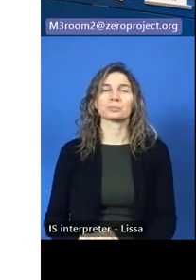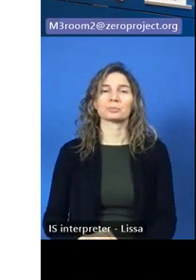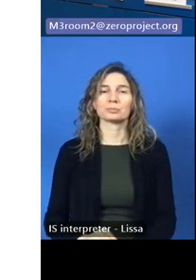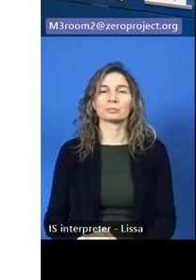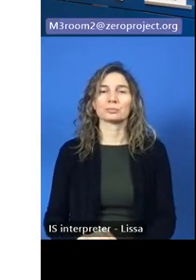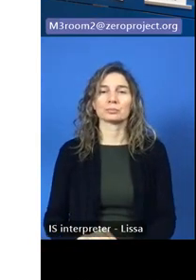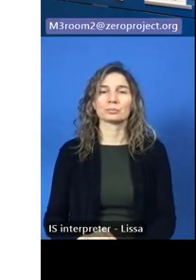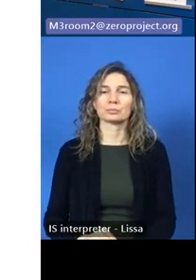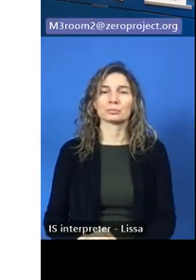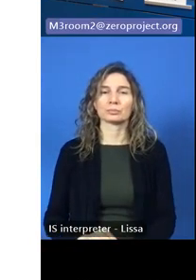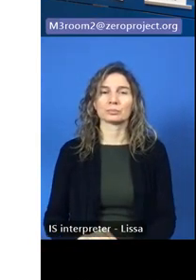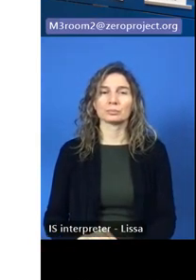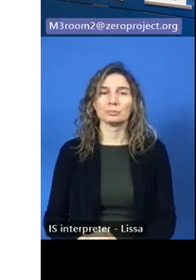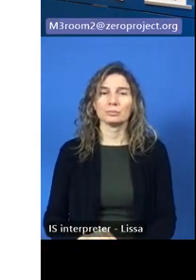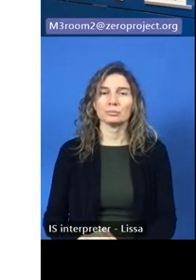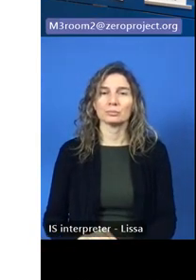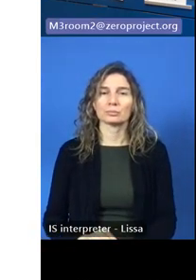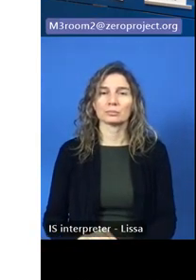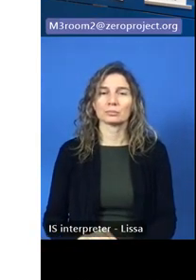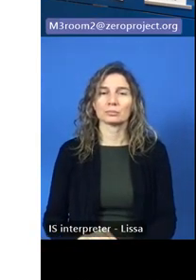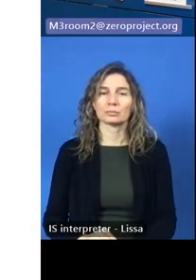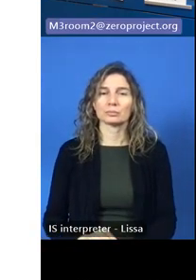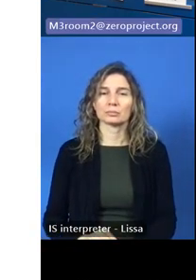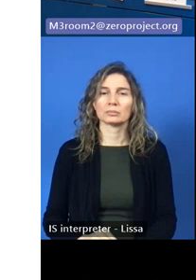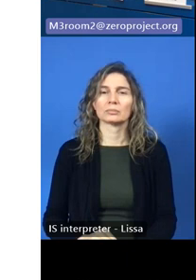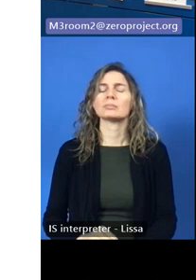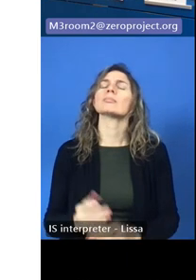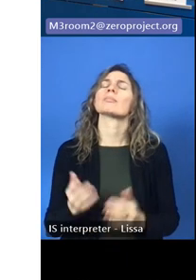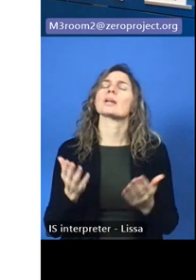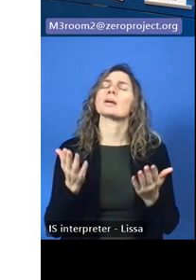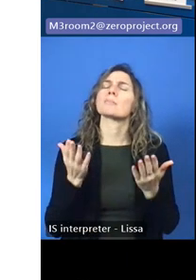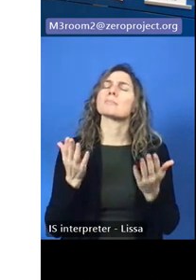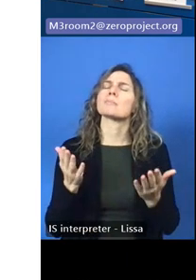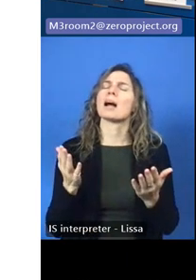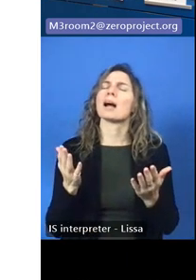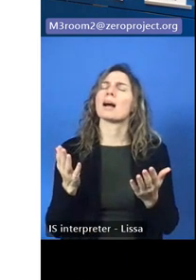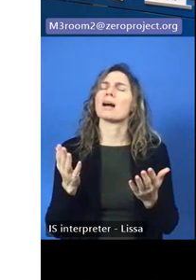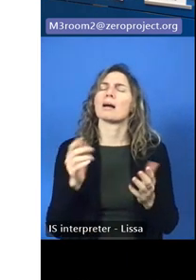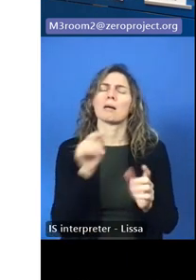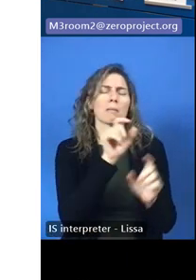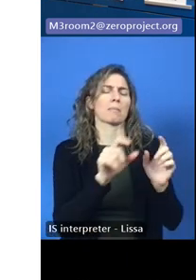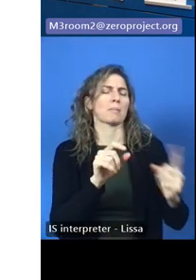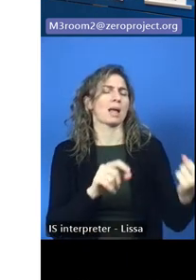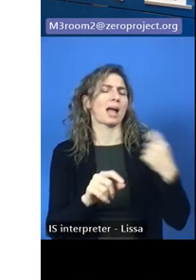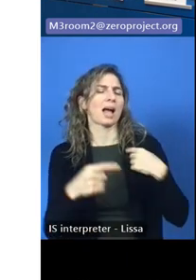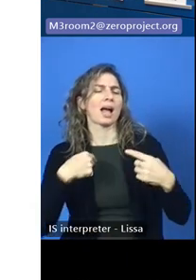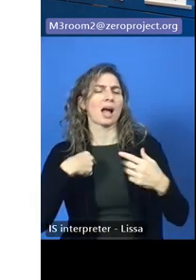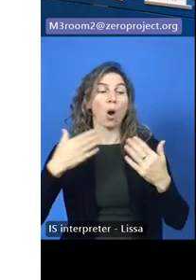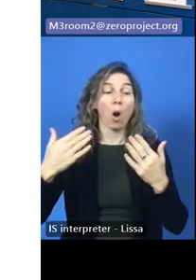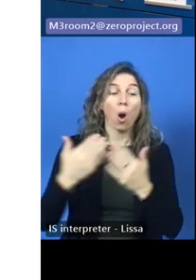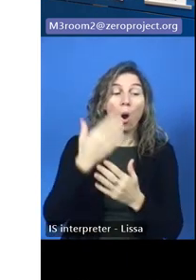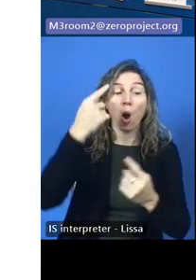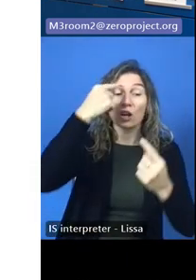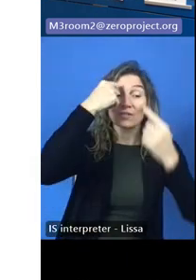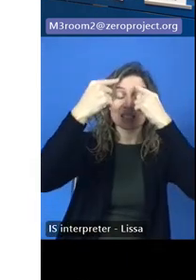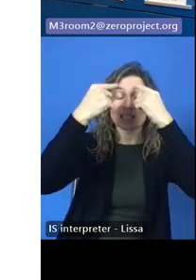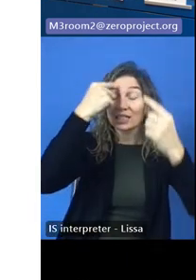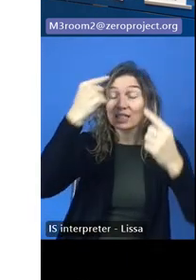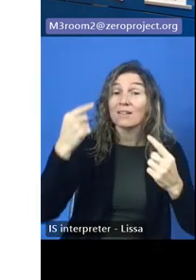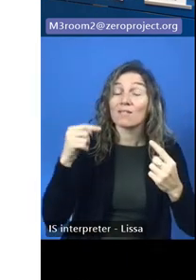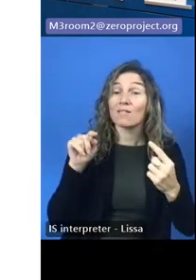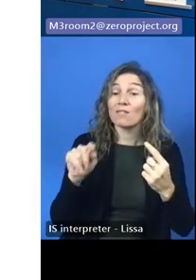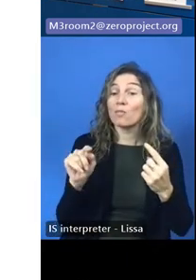please. We are asked what is our innovative aspect. And we think that